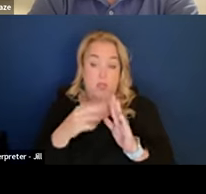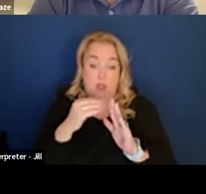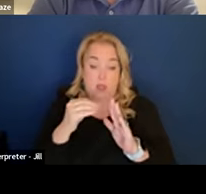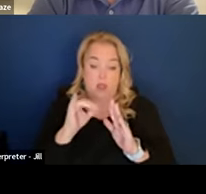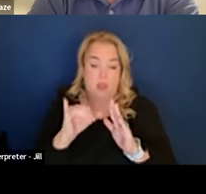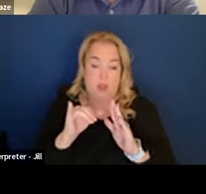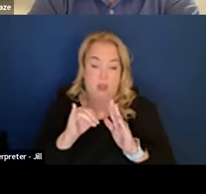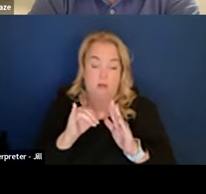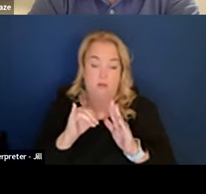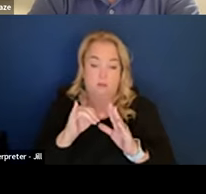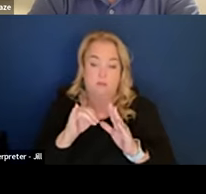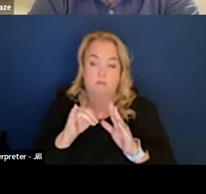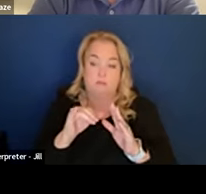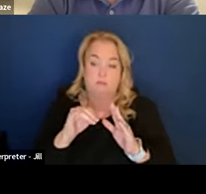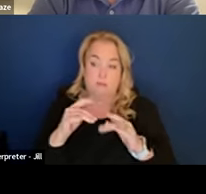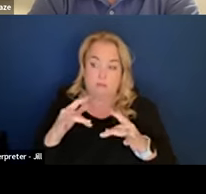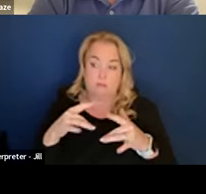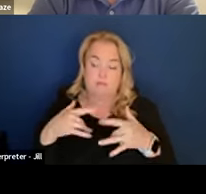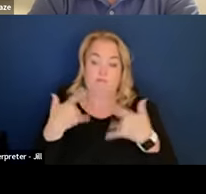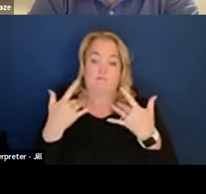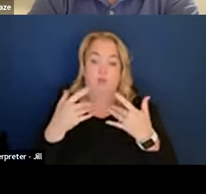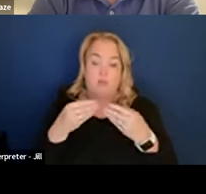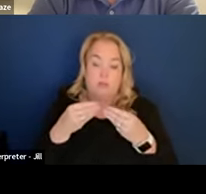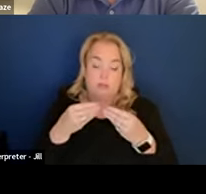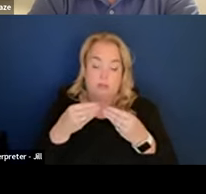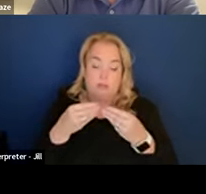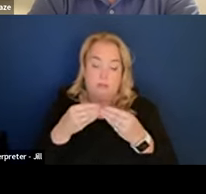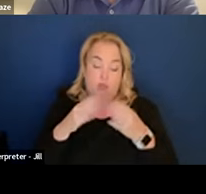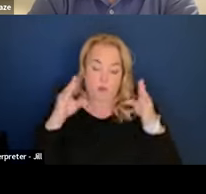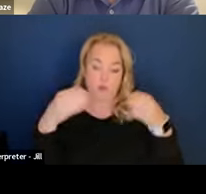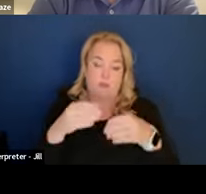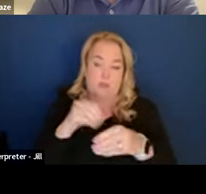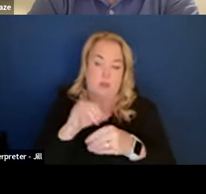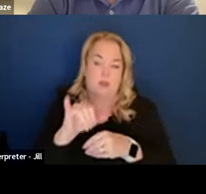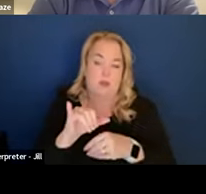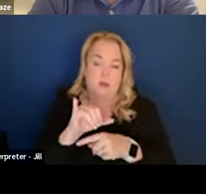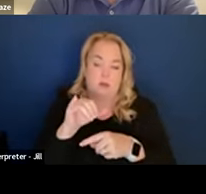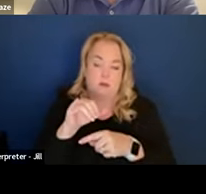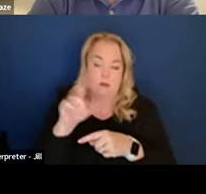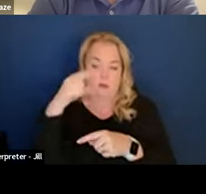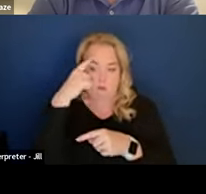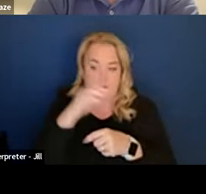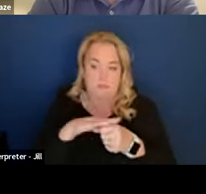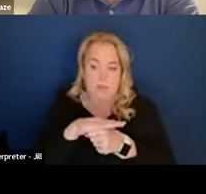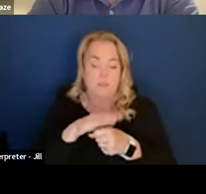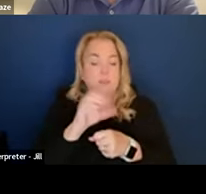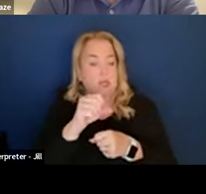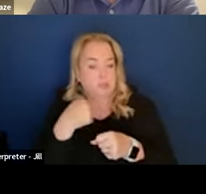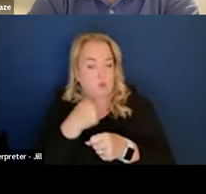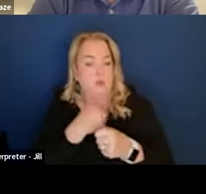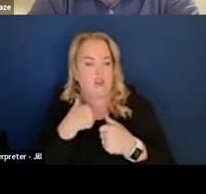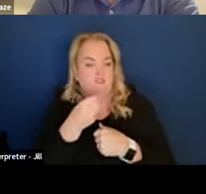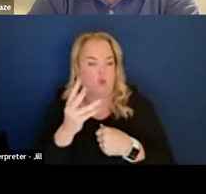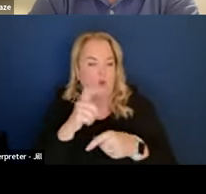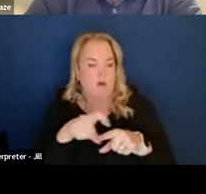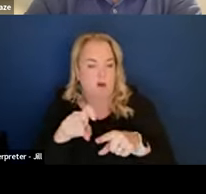that federal supplier base? Absolutely. So prior to this call, I had a couple of calls with a few of our members